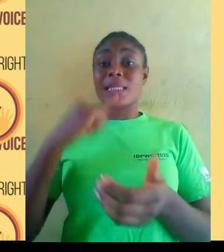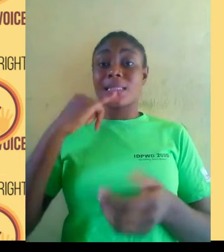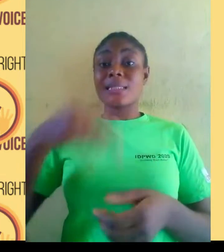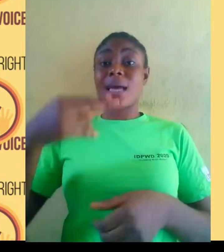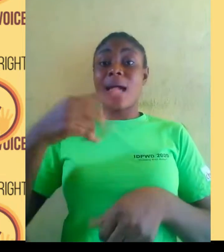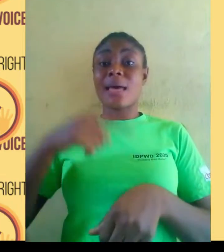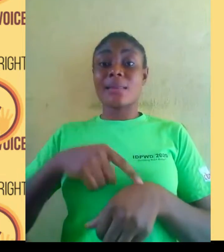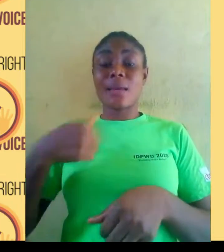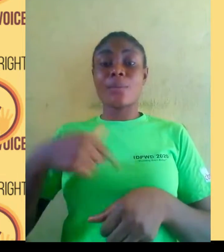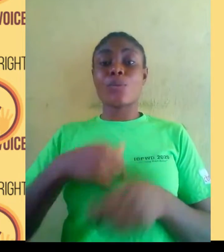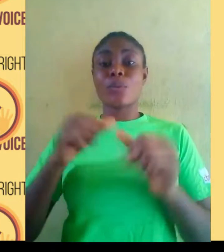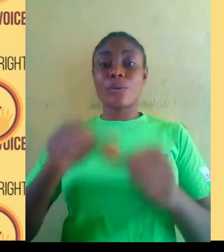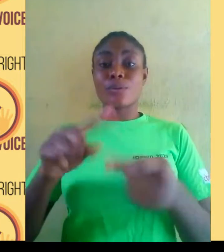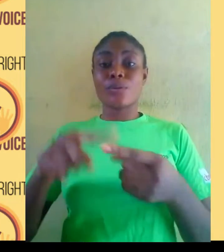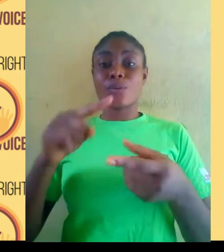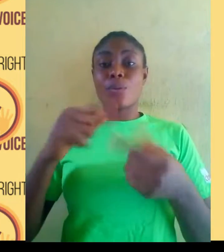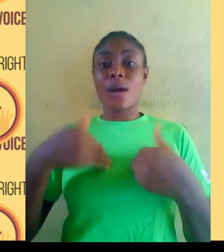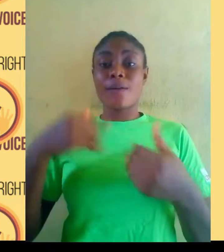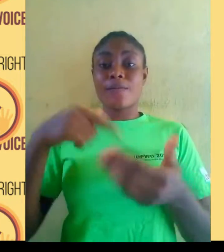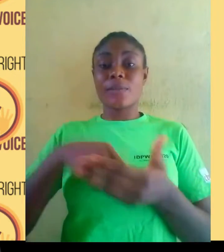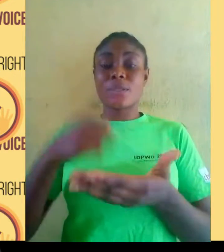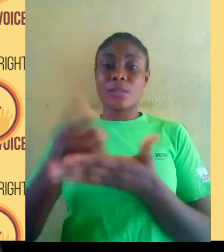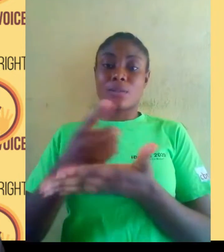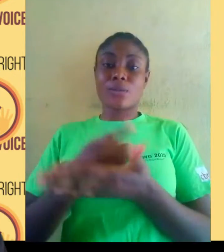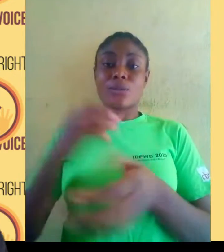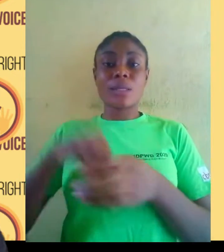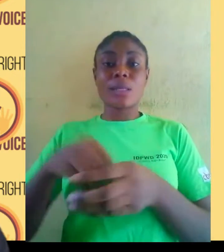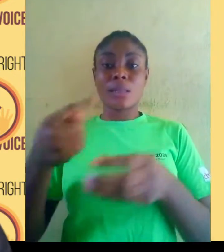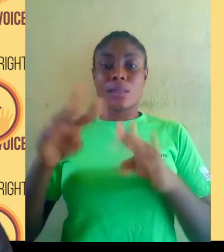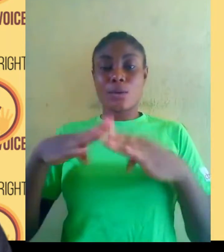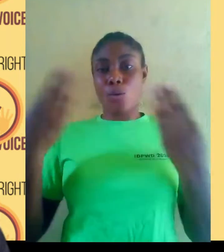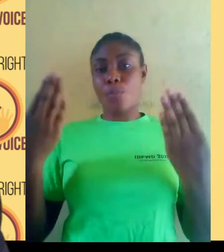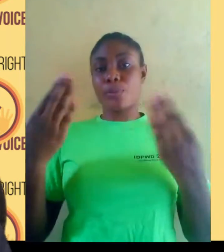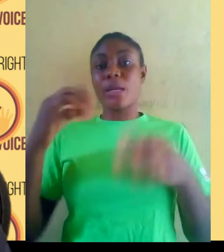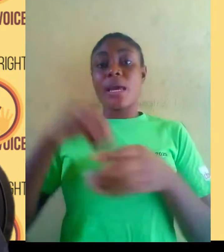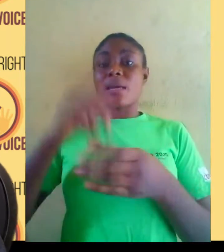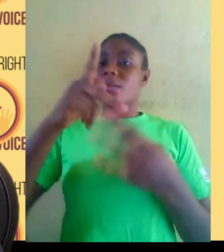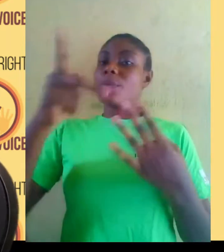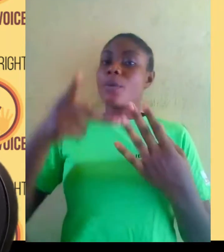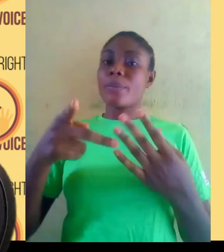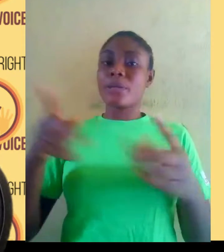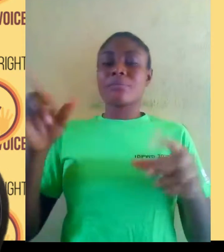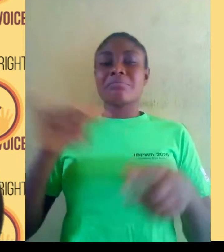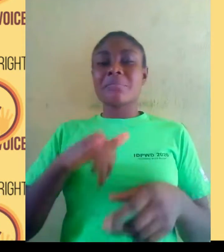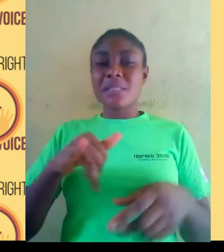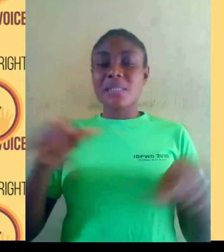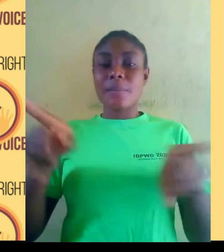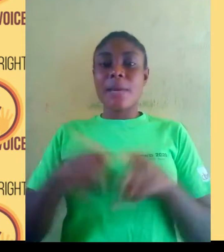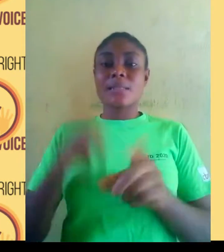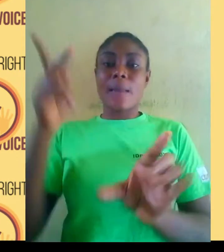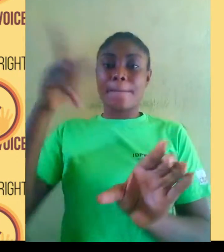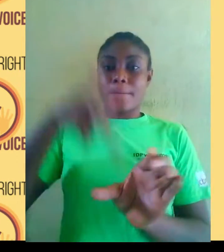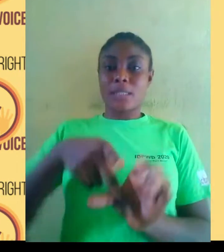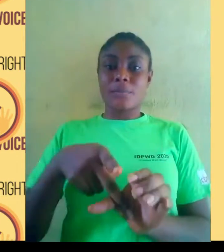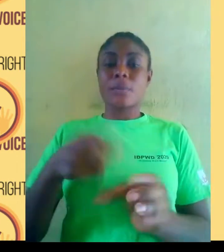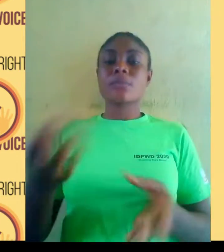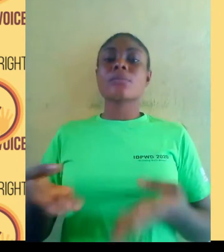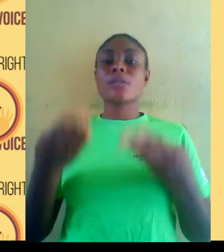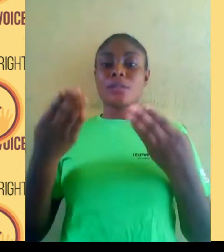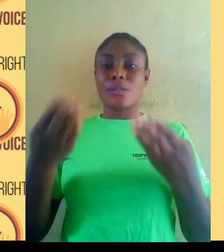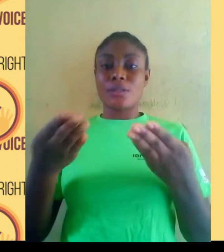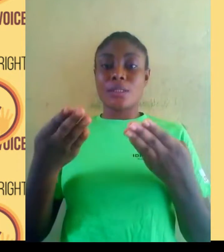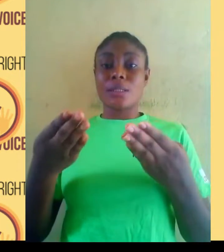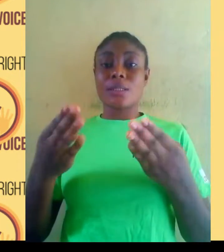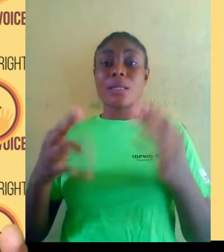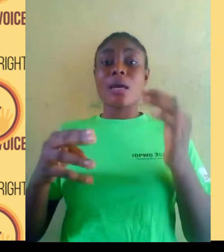to have these discussions in the open, just like the participants of the conference